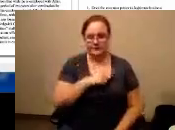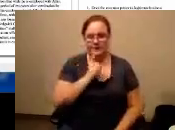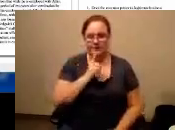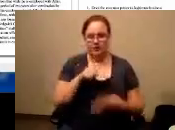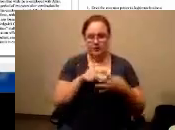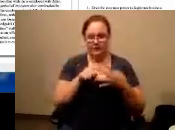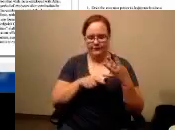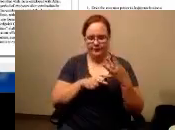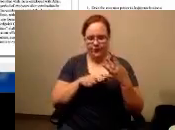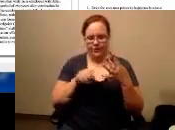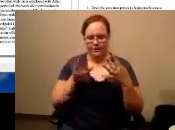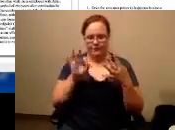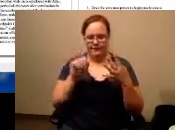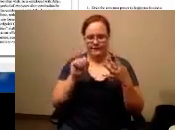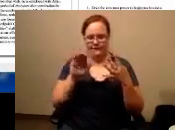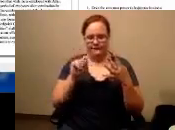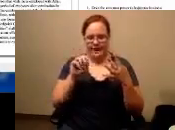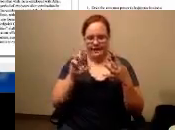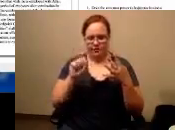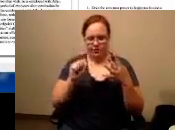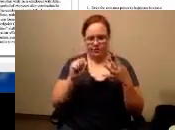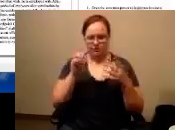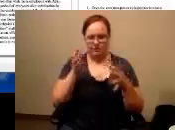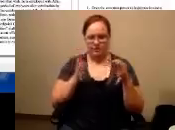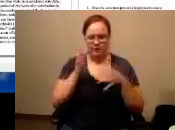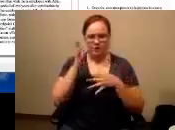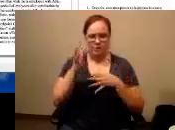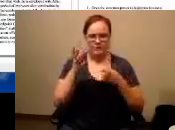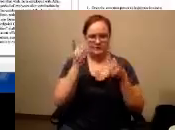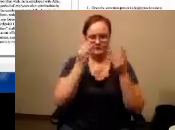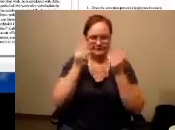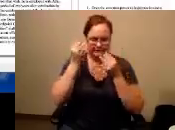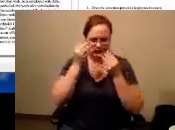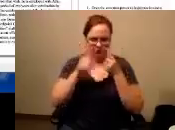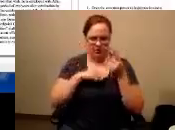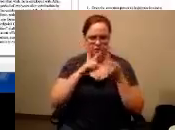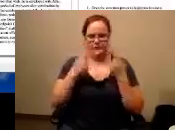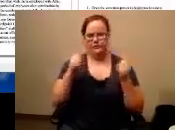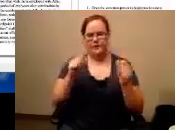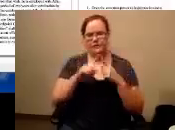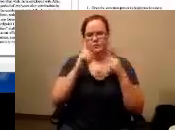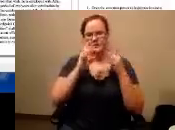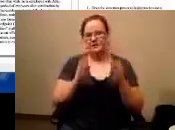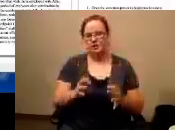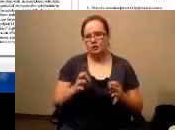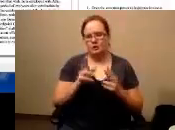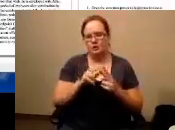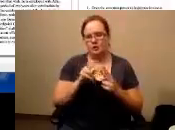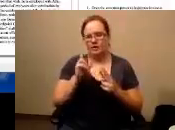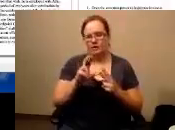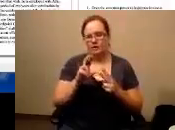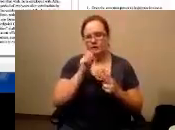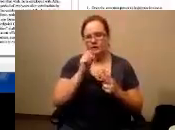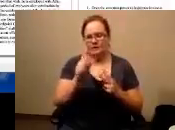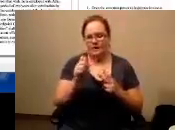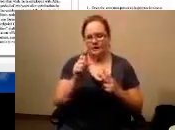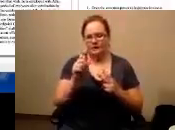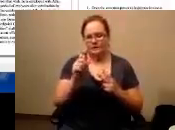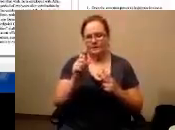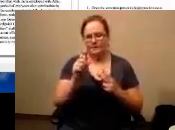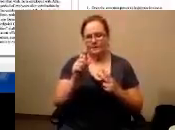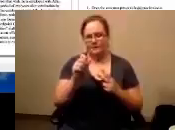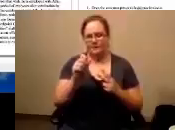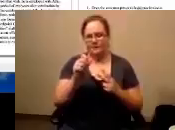4 factors that the courts will consider in trying to determine whether